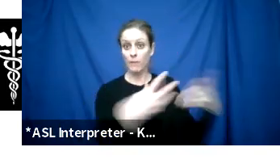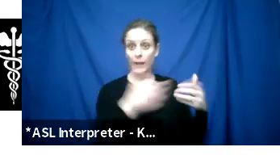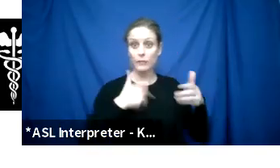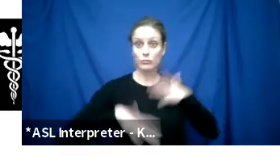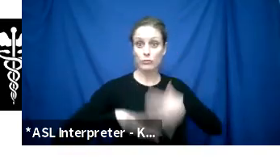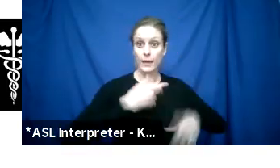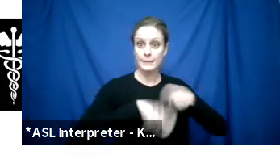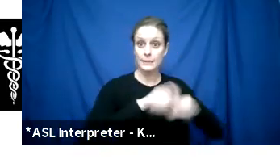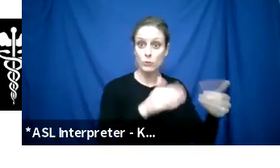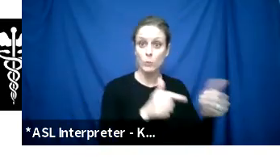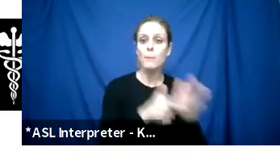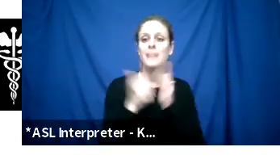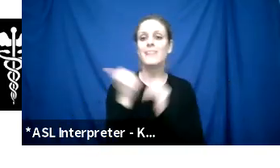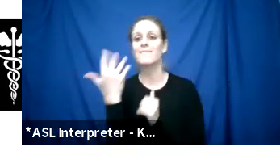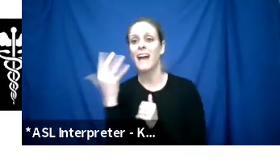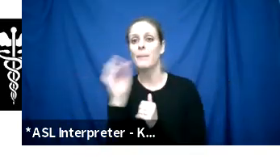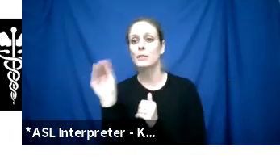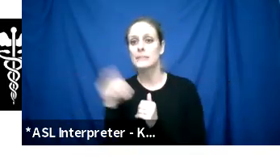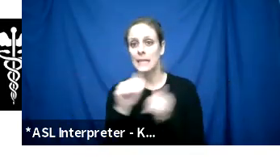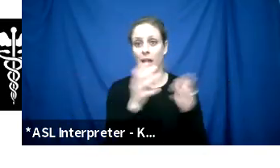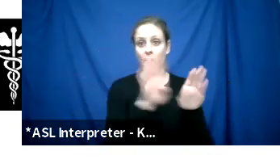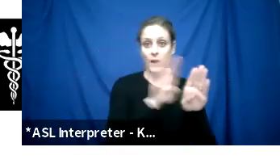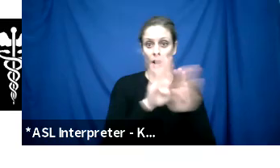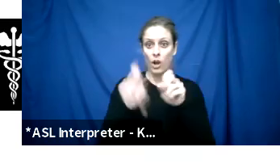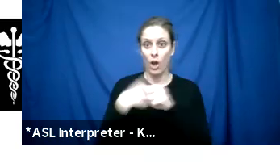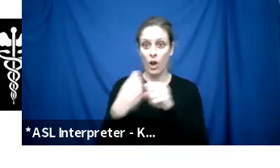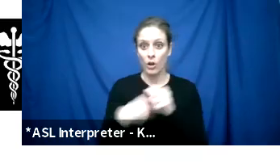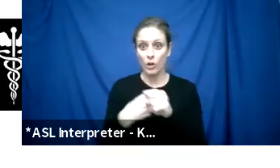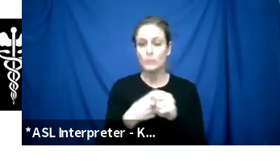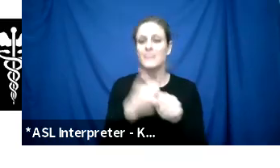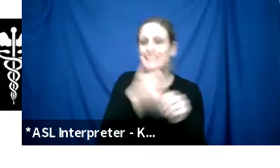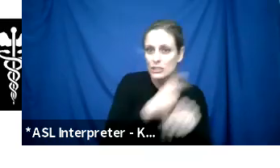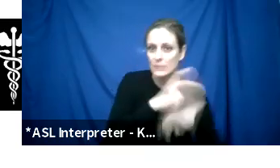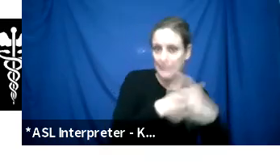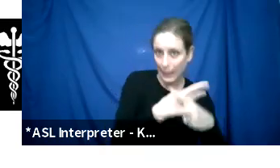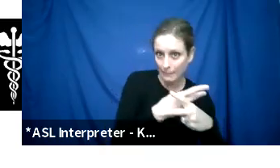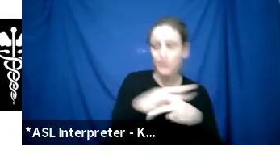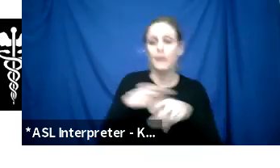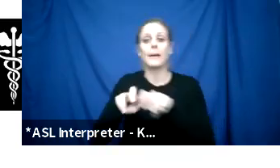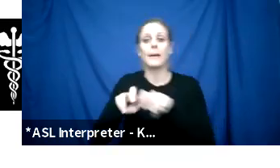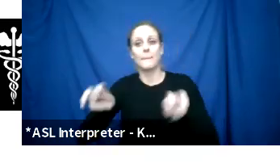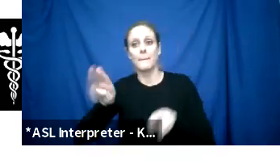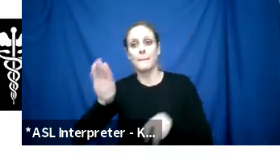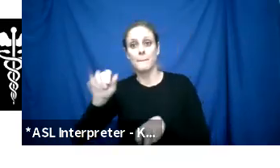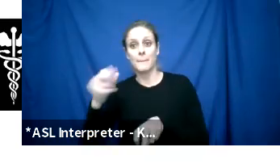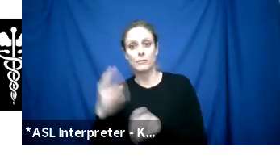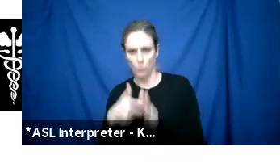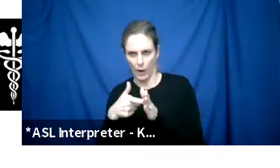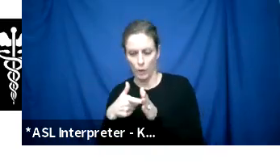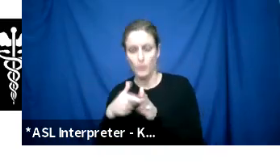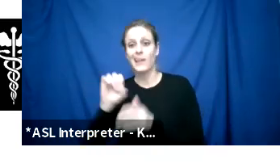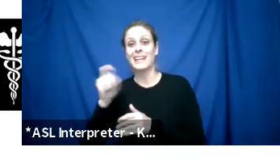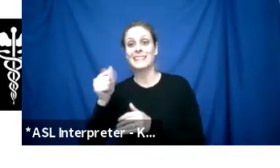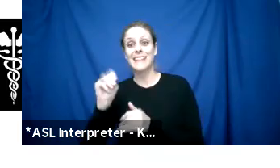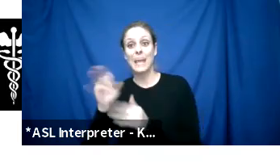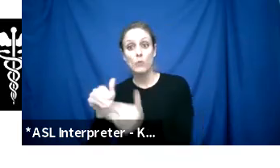5% of the lockers of each type and a dressing, fitting, locker room bench would also be required. Exam rooms and doctor's